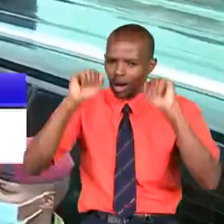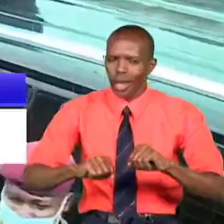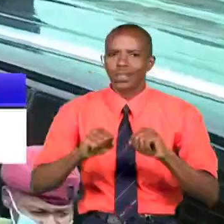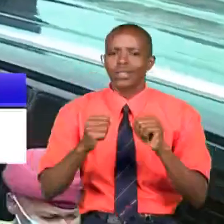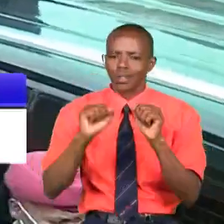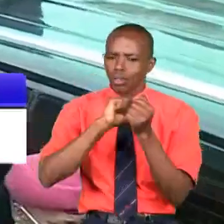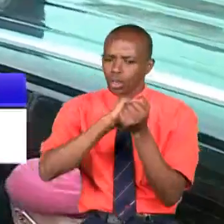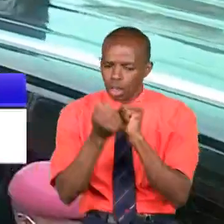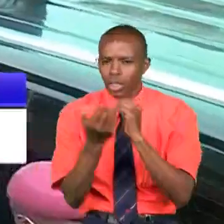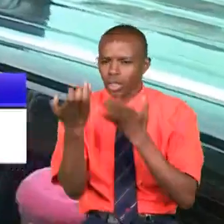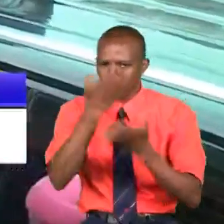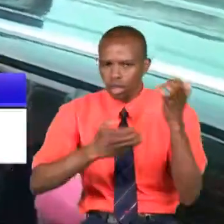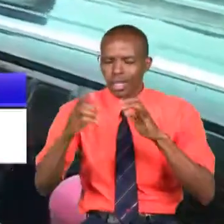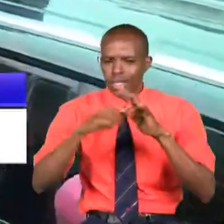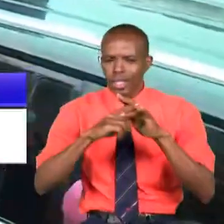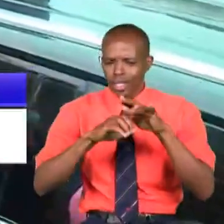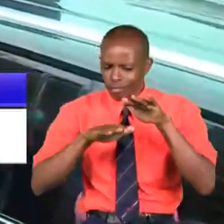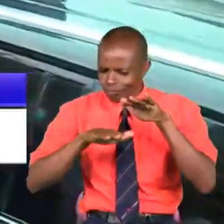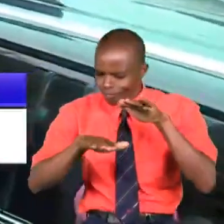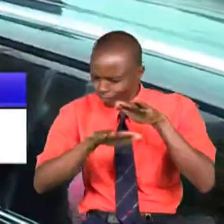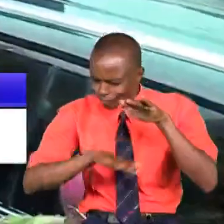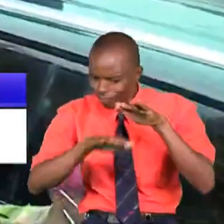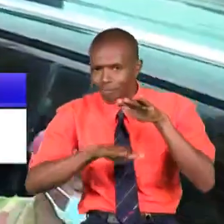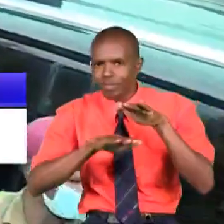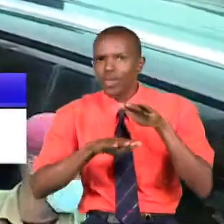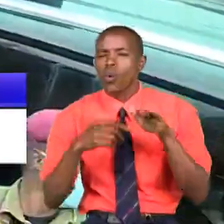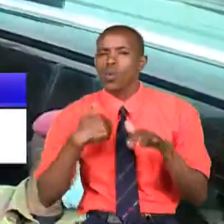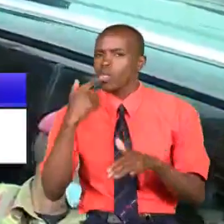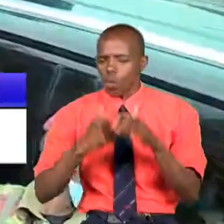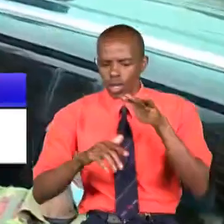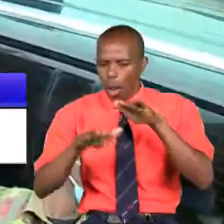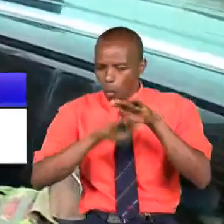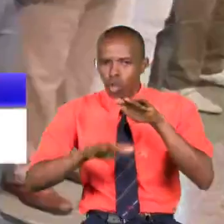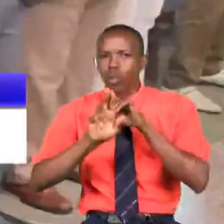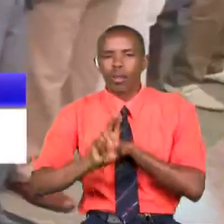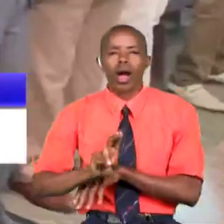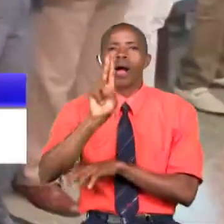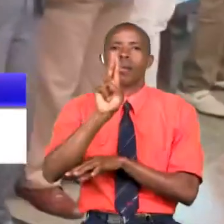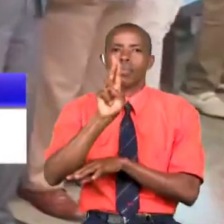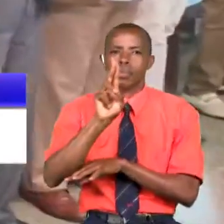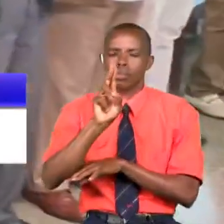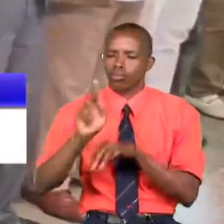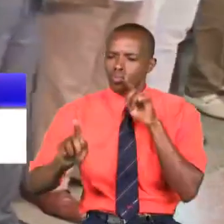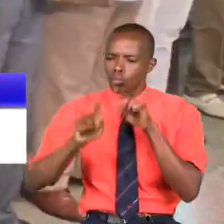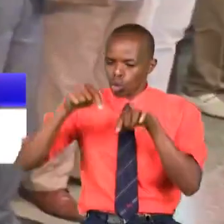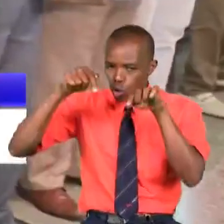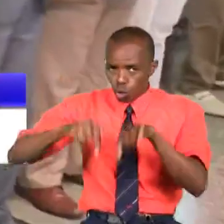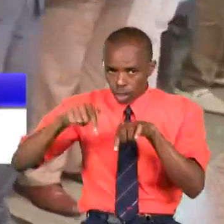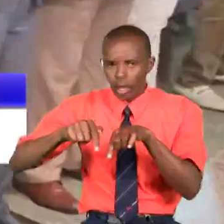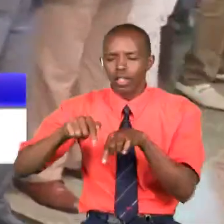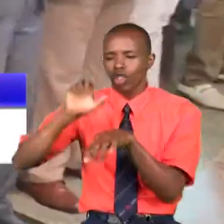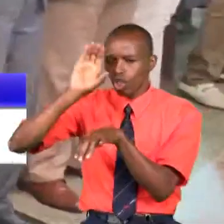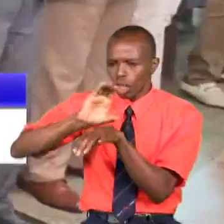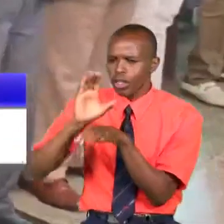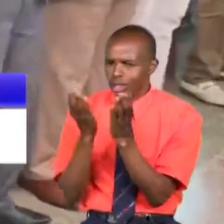uchumi kuanzia chini. Ndio tunasema bottom up. Speaking today at St. Francis